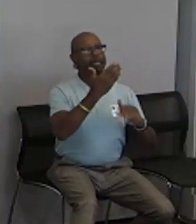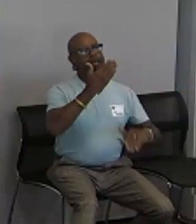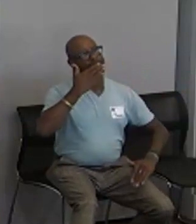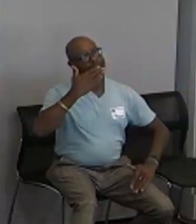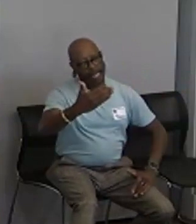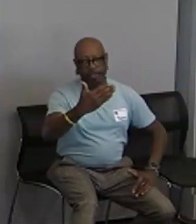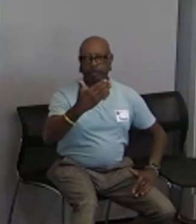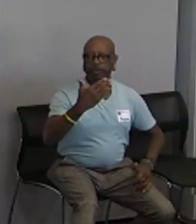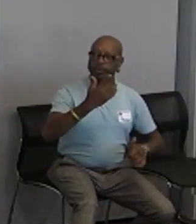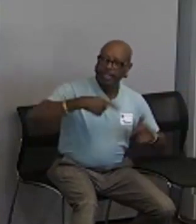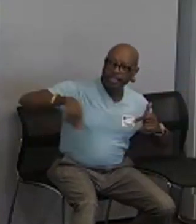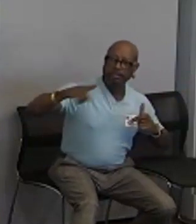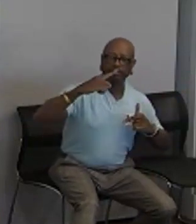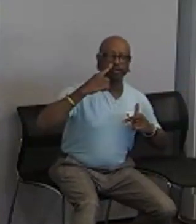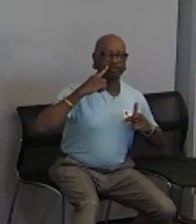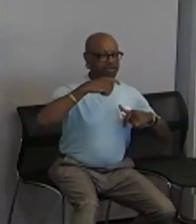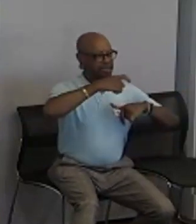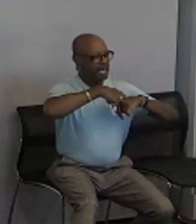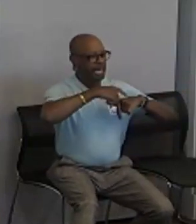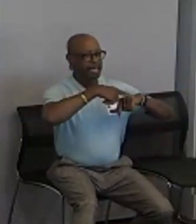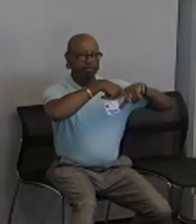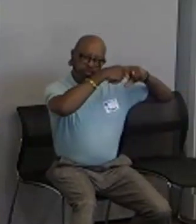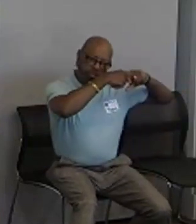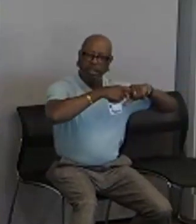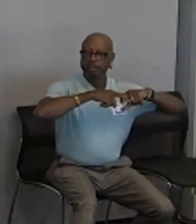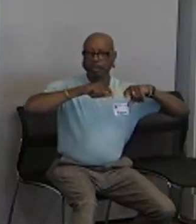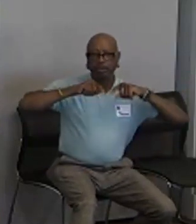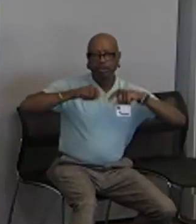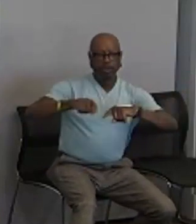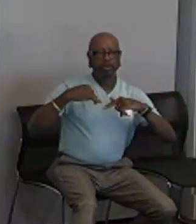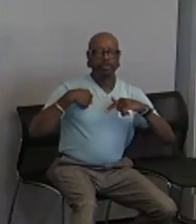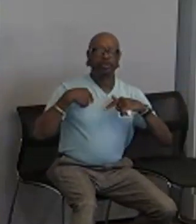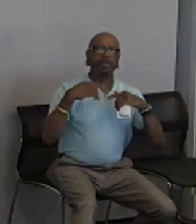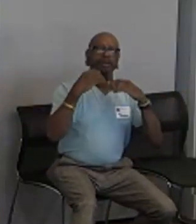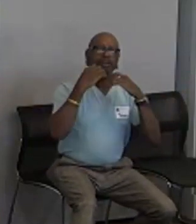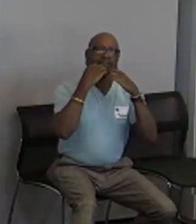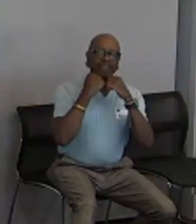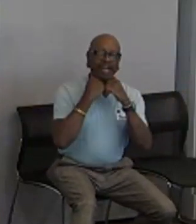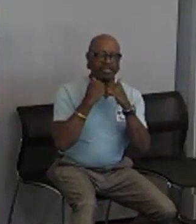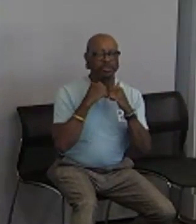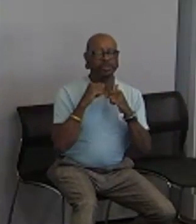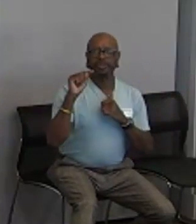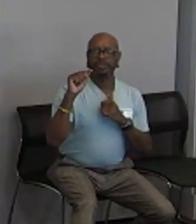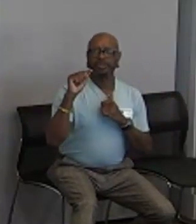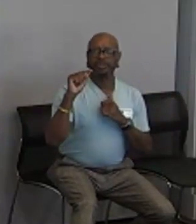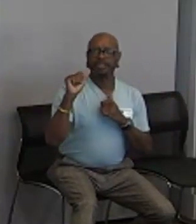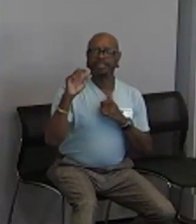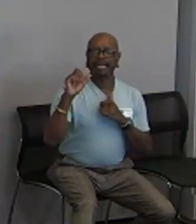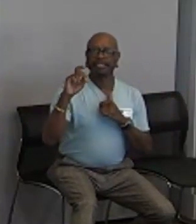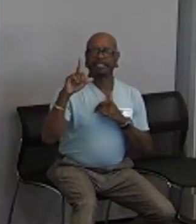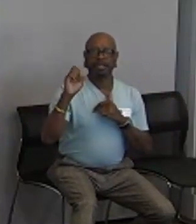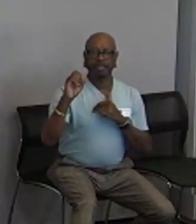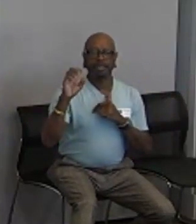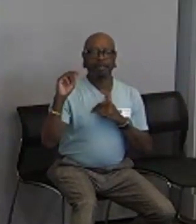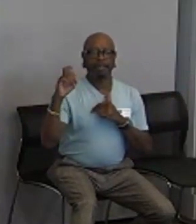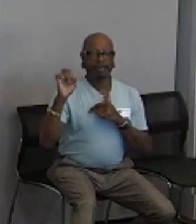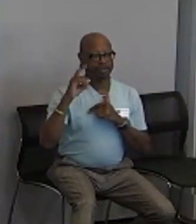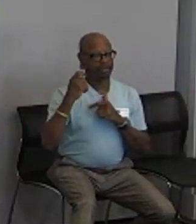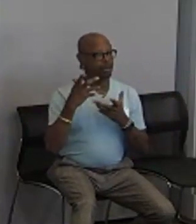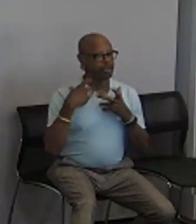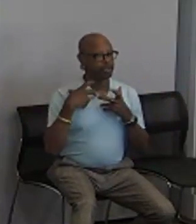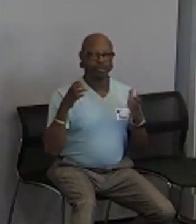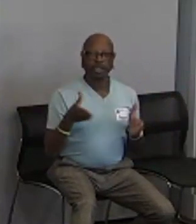each and every one of you for taking the time, for valuing tactile maps, for being interested in maps in general. And I want to encourage